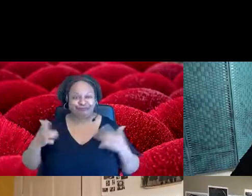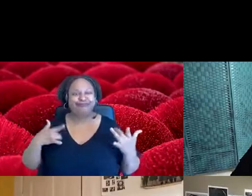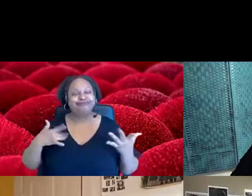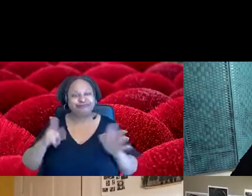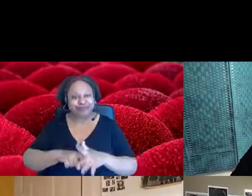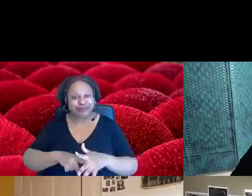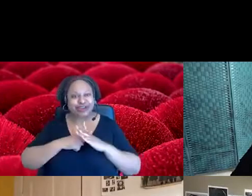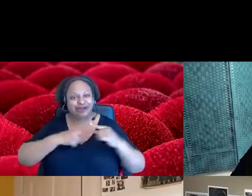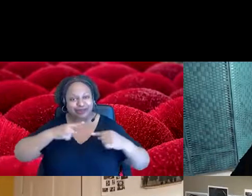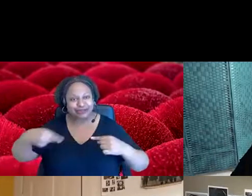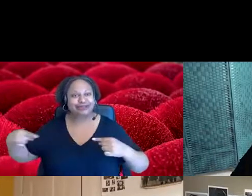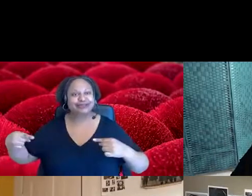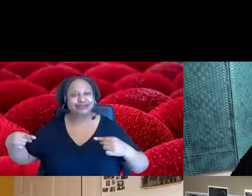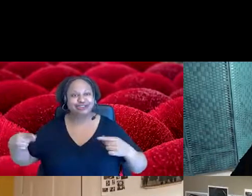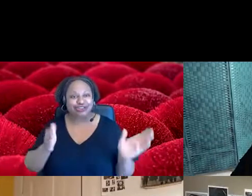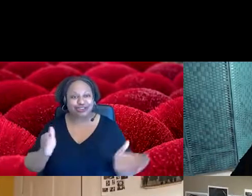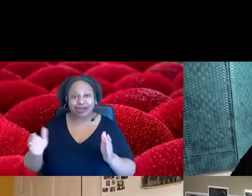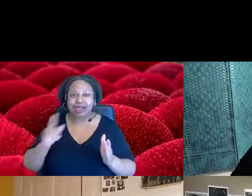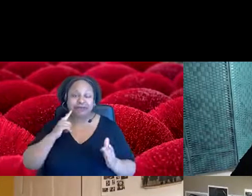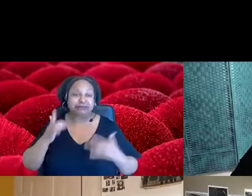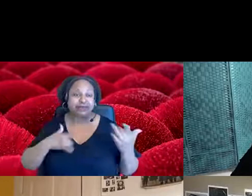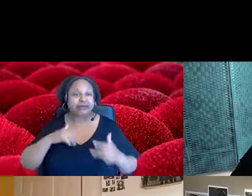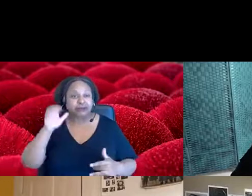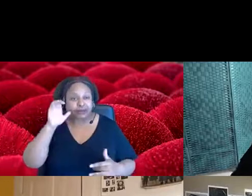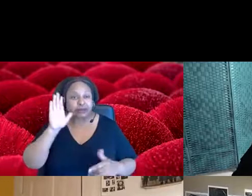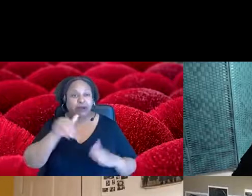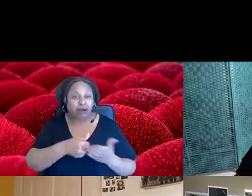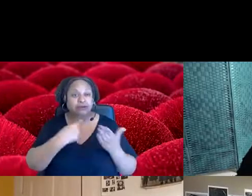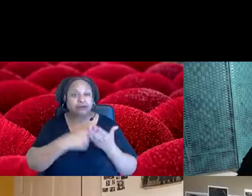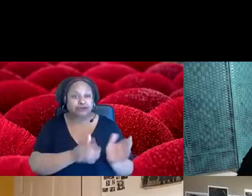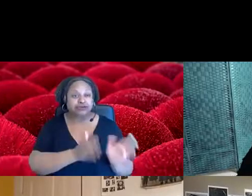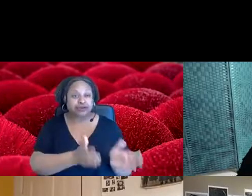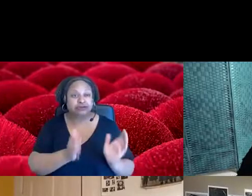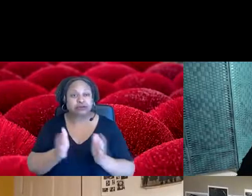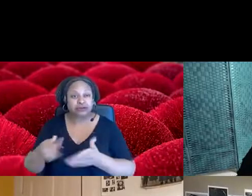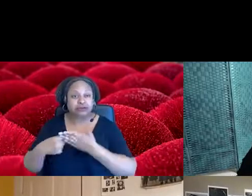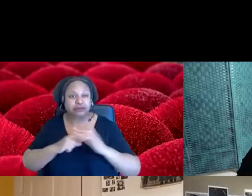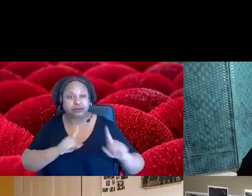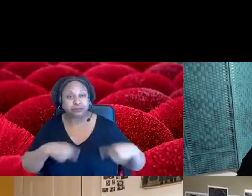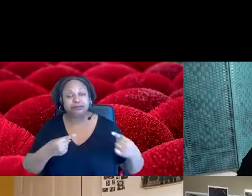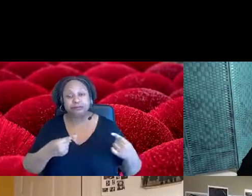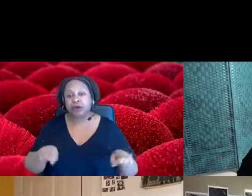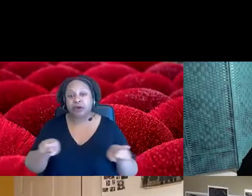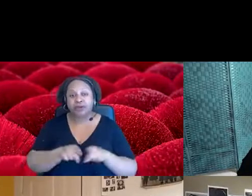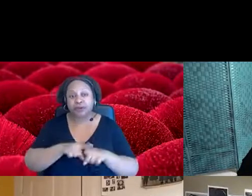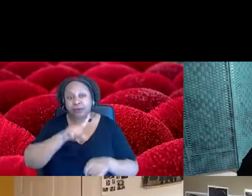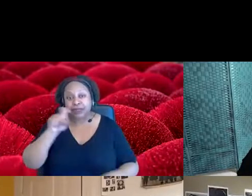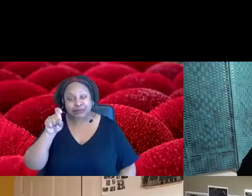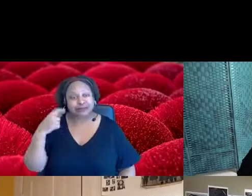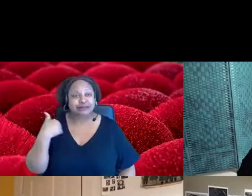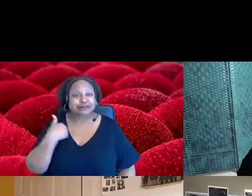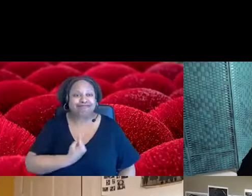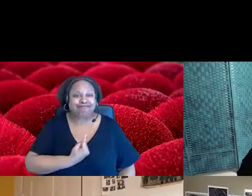start this series, and I've been very excited to listen to all the conversations. And perhaps it's also because I've been missing